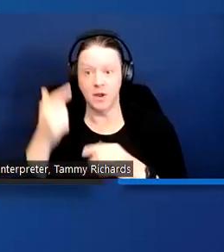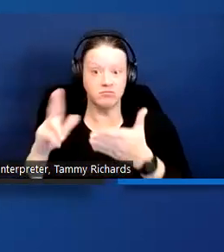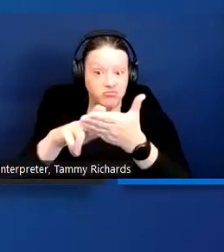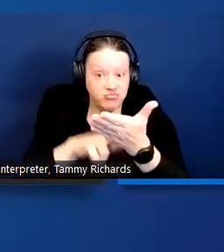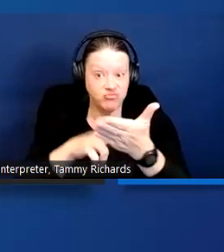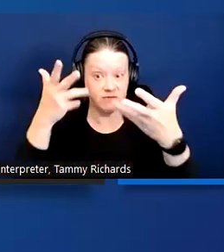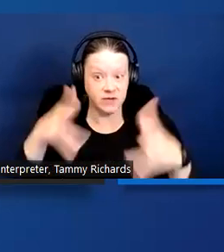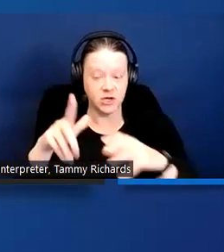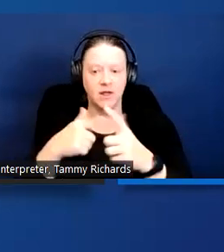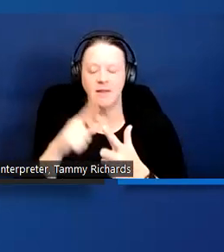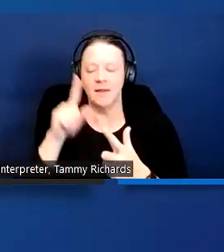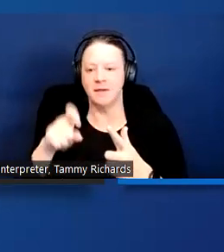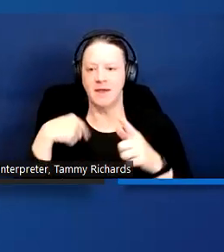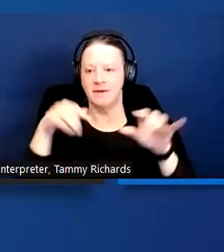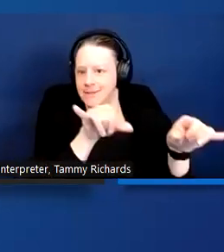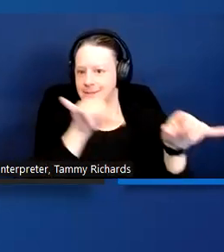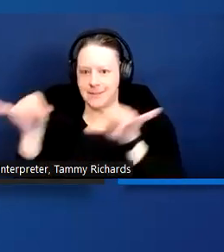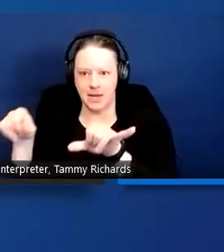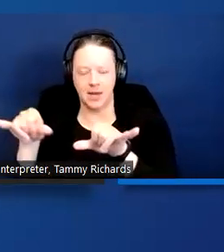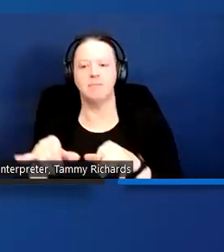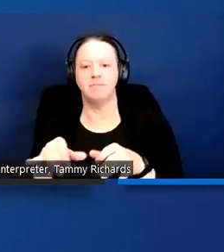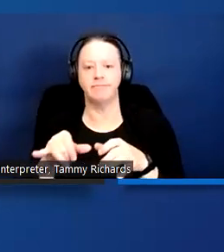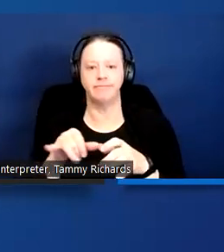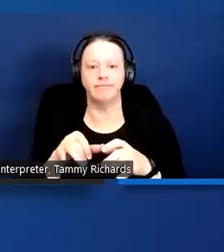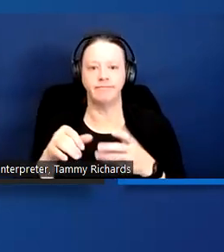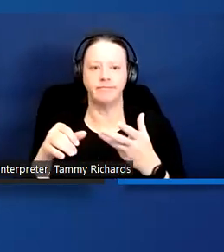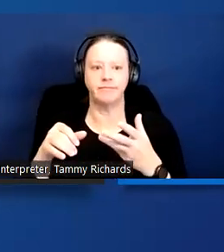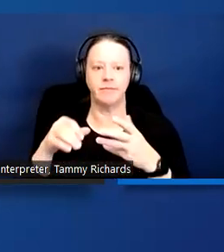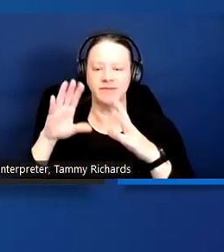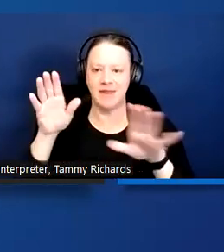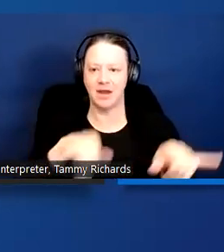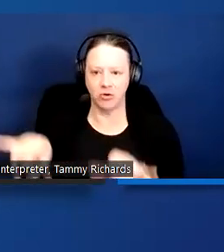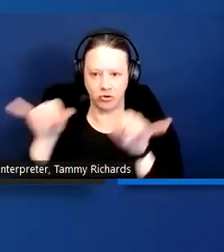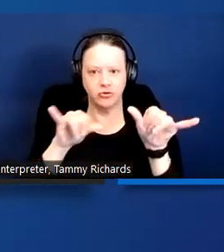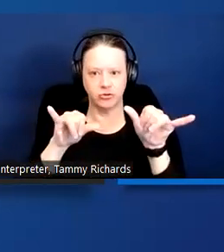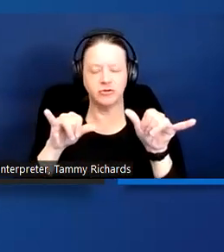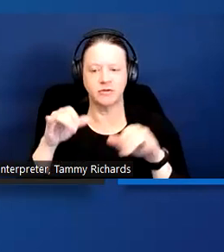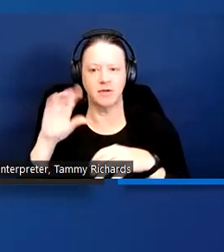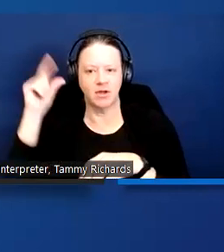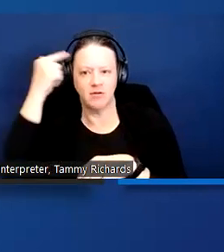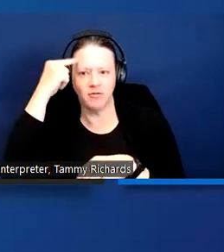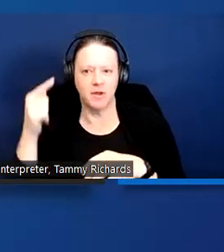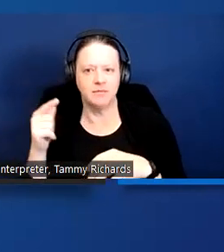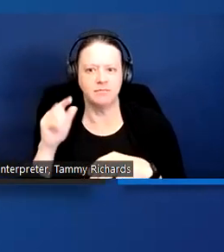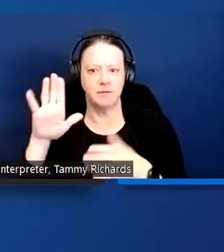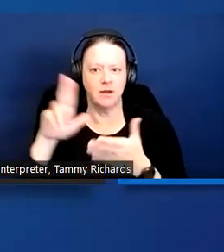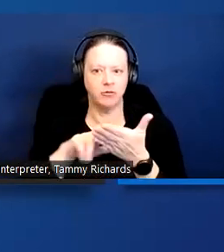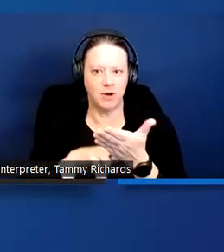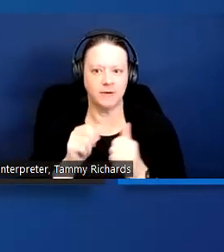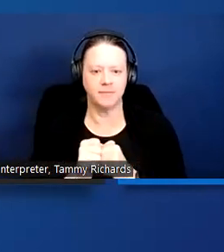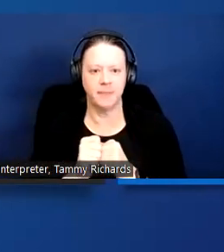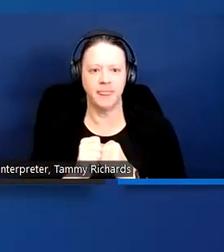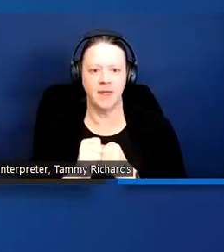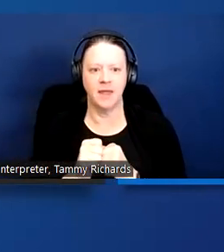In Maryland, the enforcement capability of the NVA is in the hands of the Department of IT.